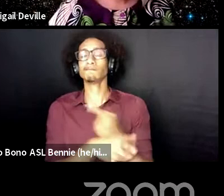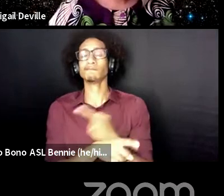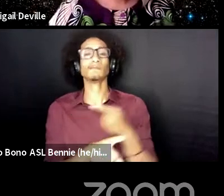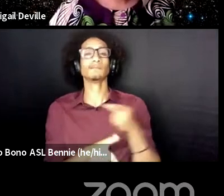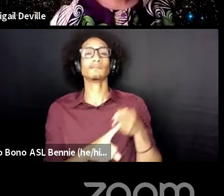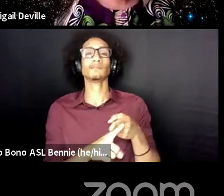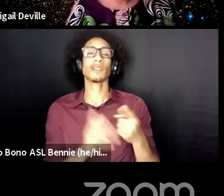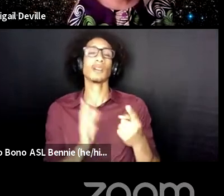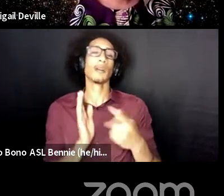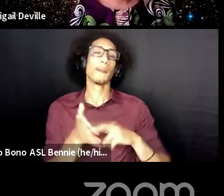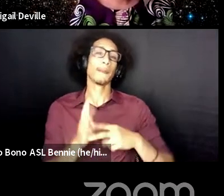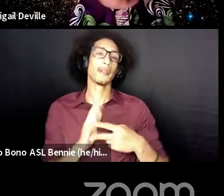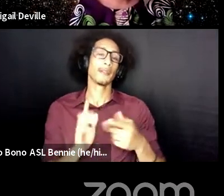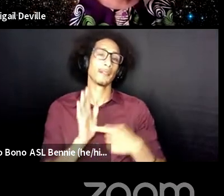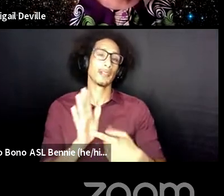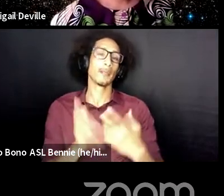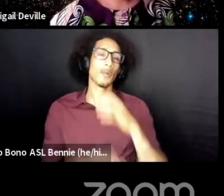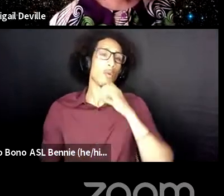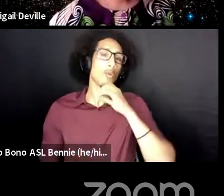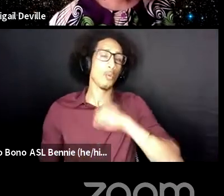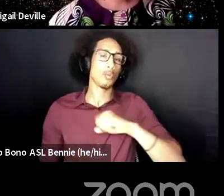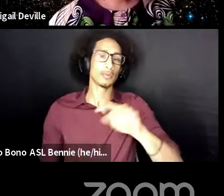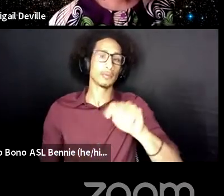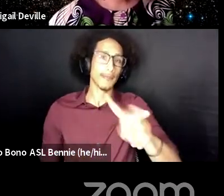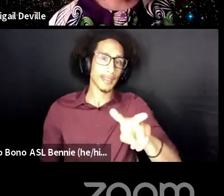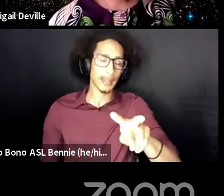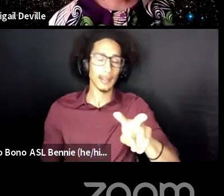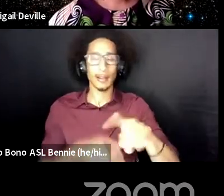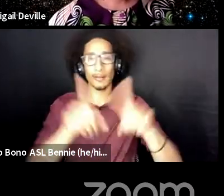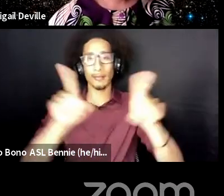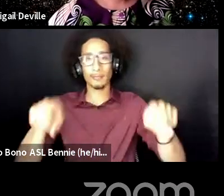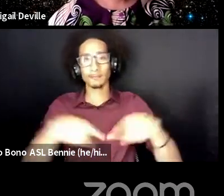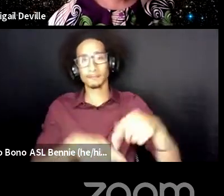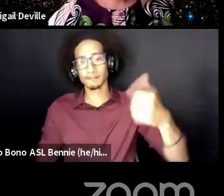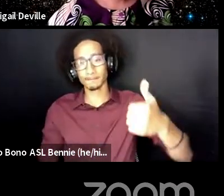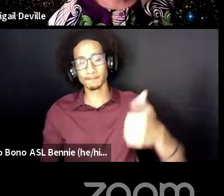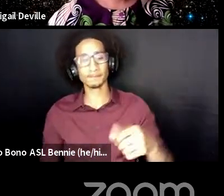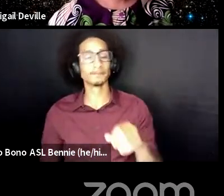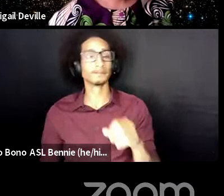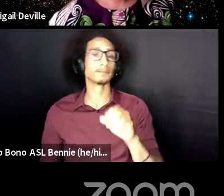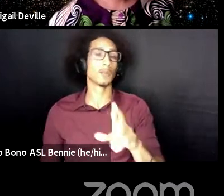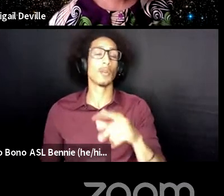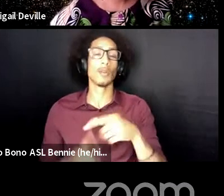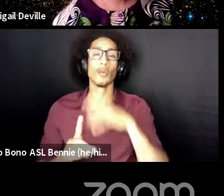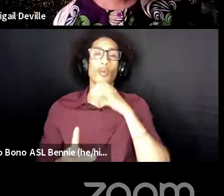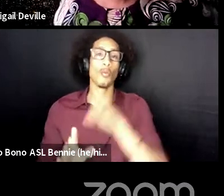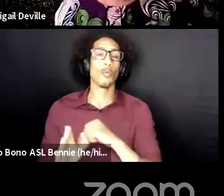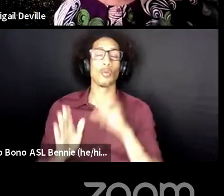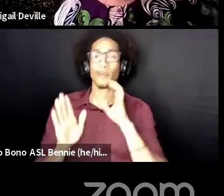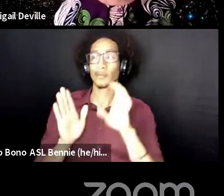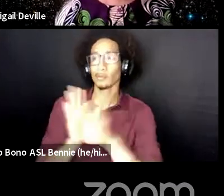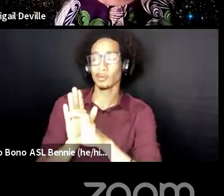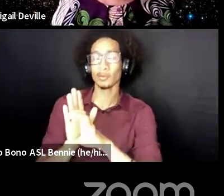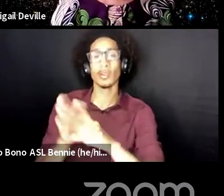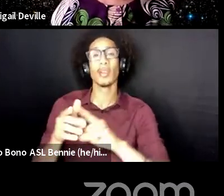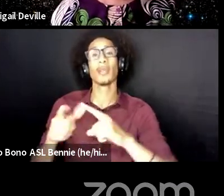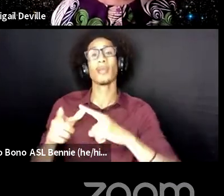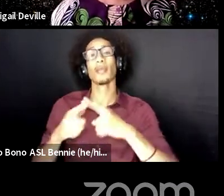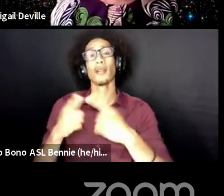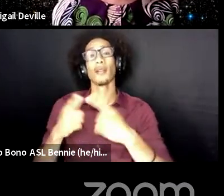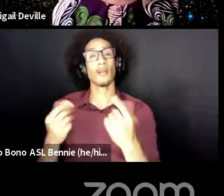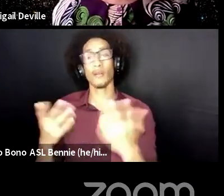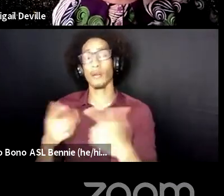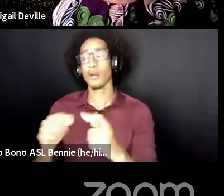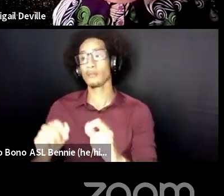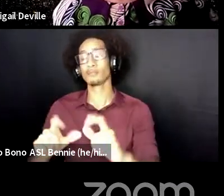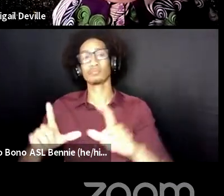like an old TV or these kind of archival photographs, and really like blowing them up really big, how